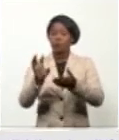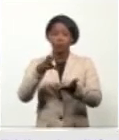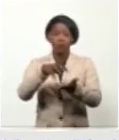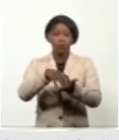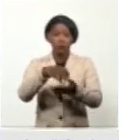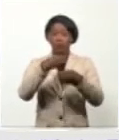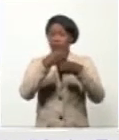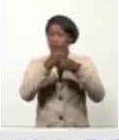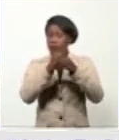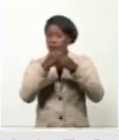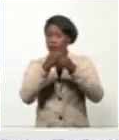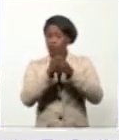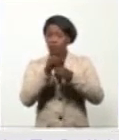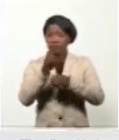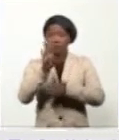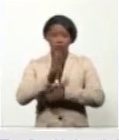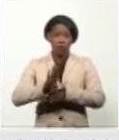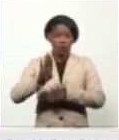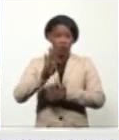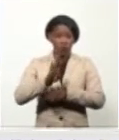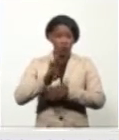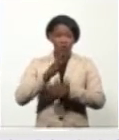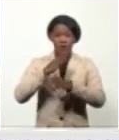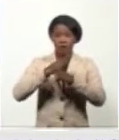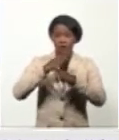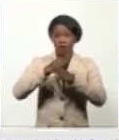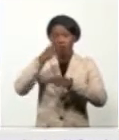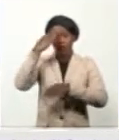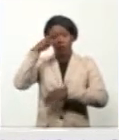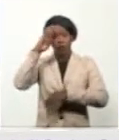the molecular biology of